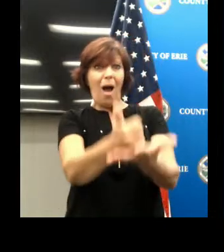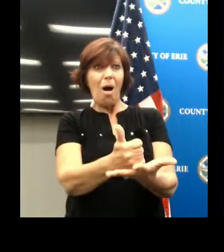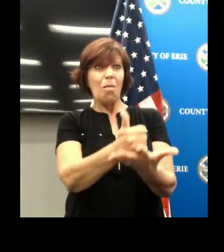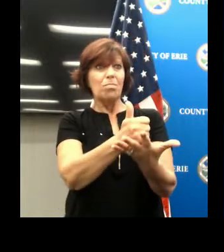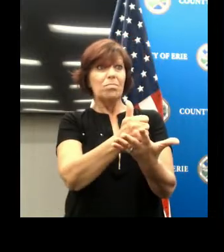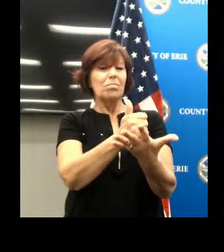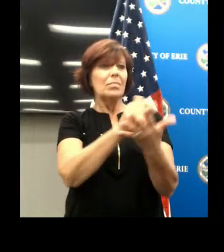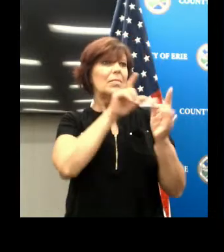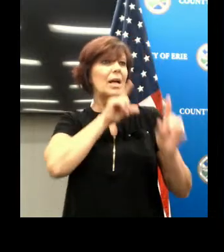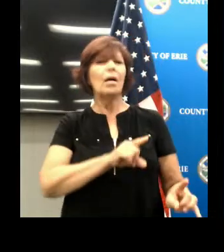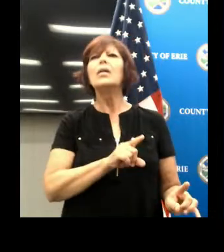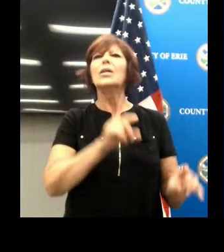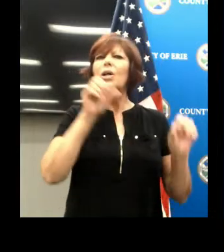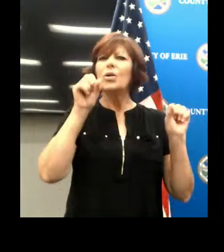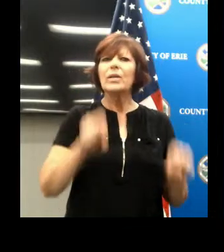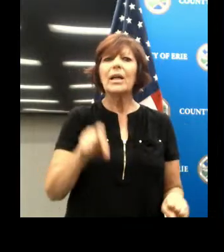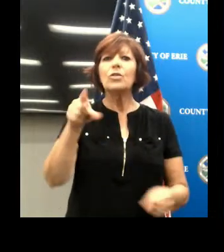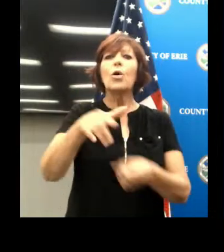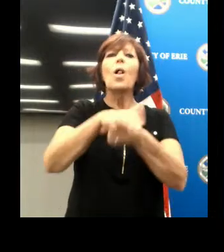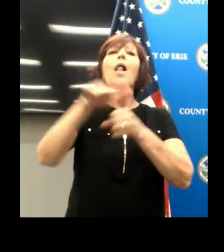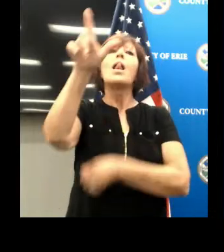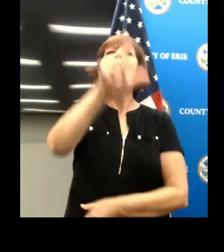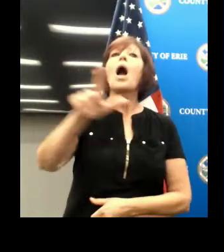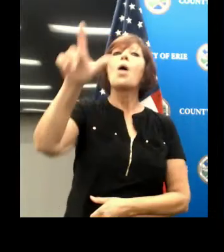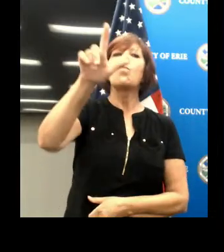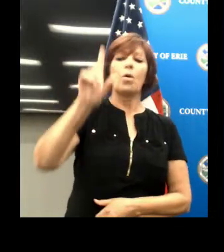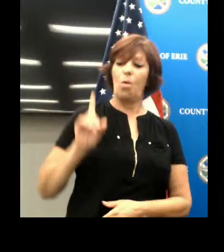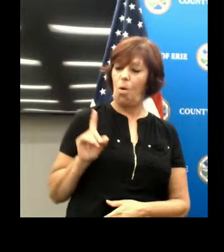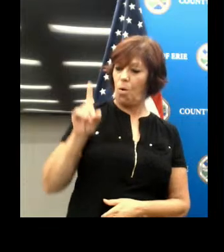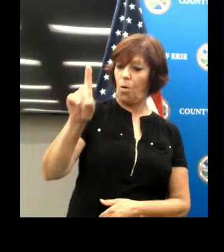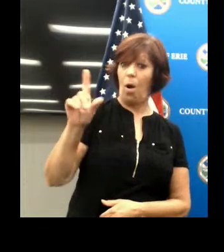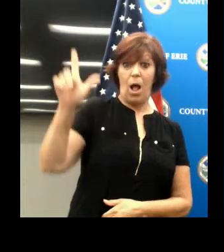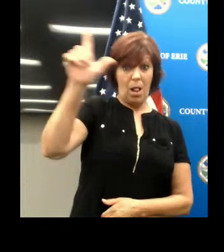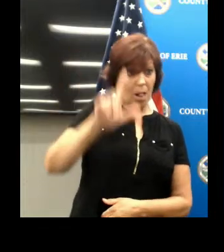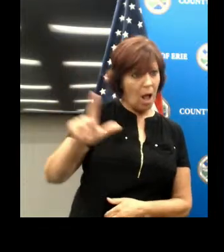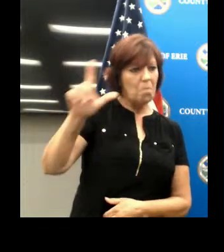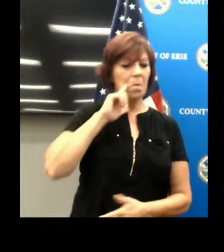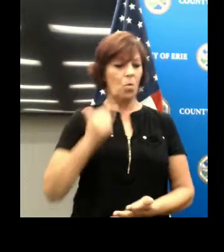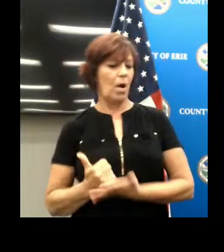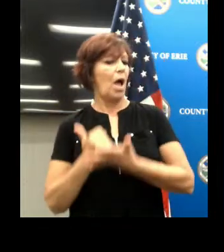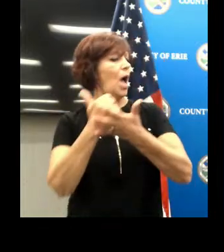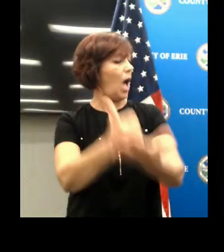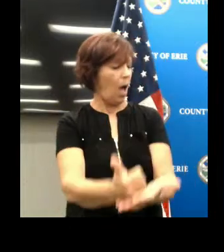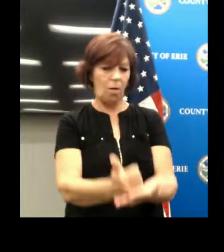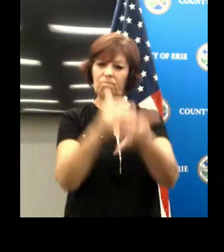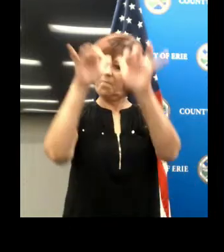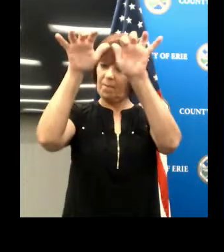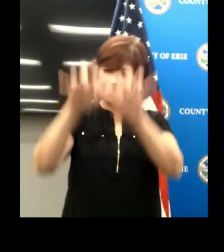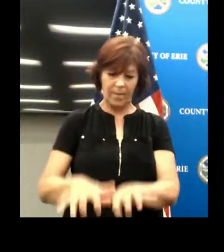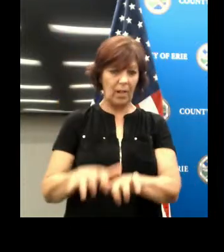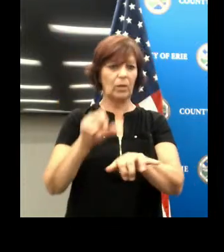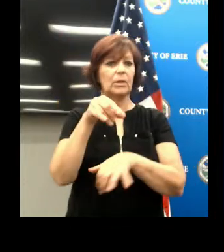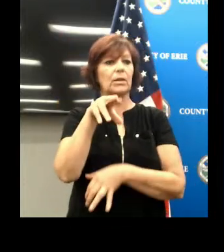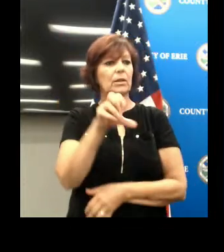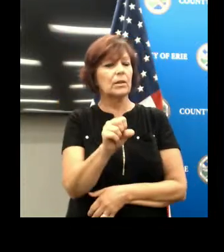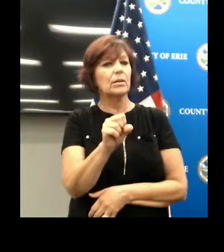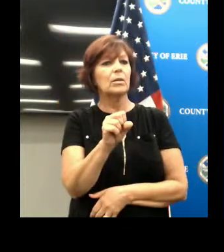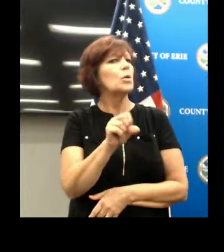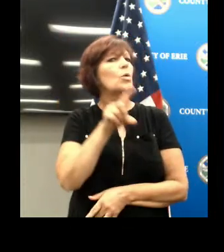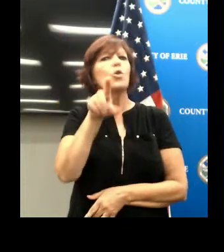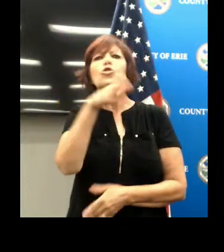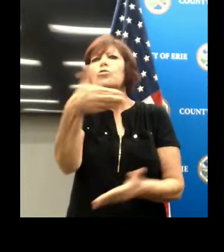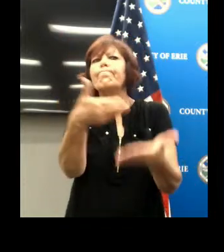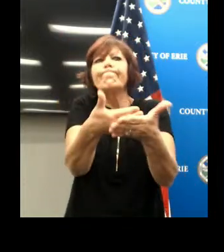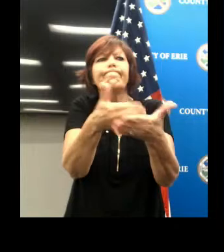the census, you can do it at your local library. The libraries are prepared to help people respond to the census. You can go to the